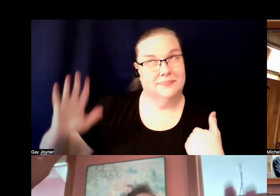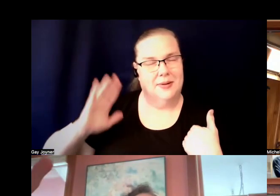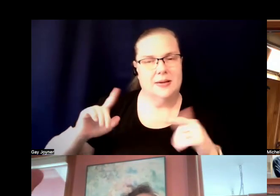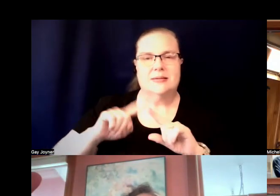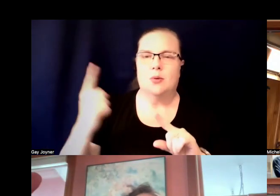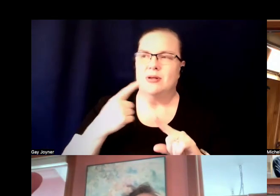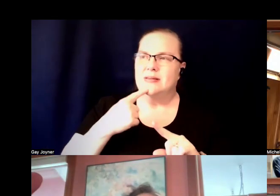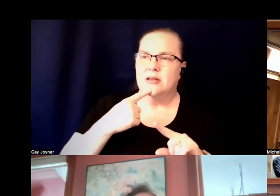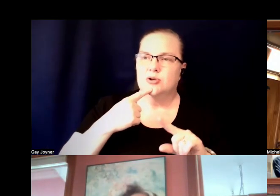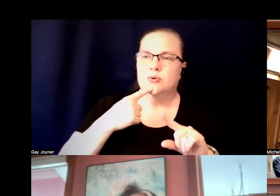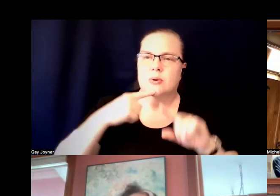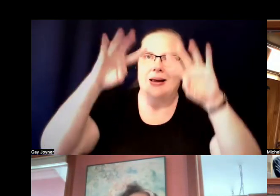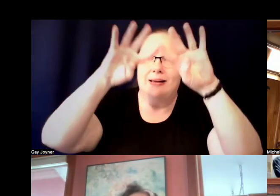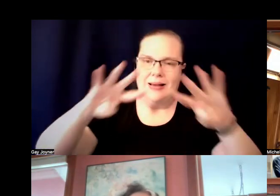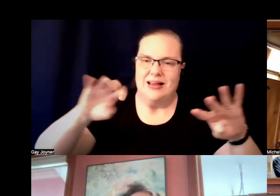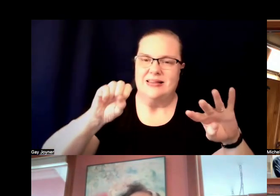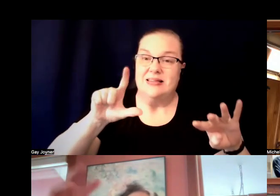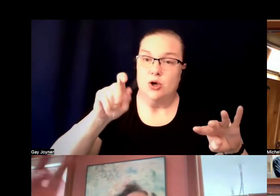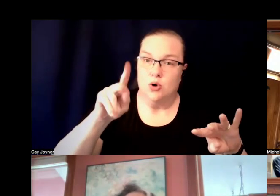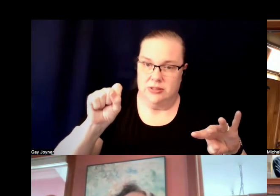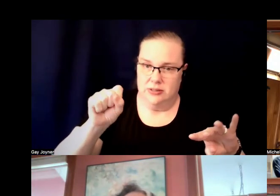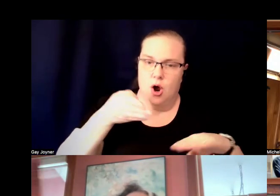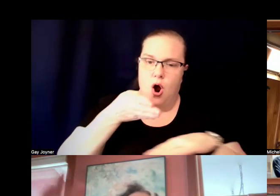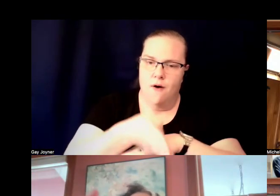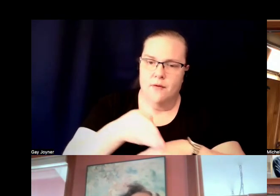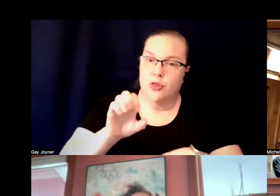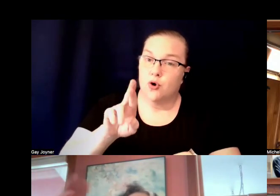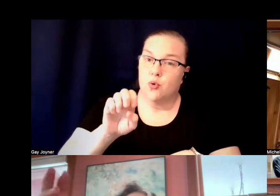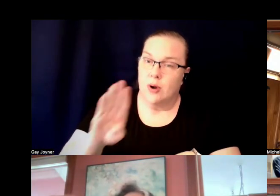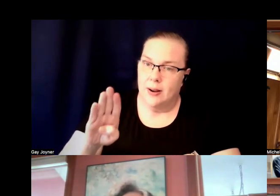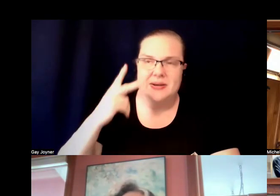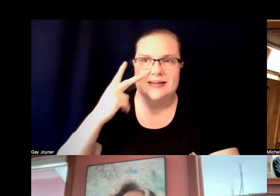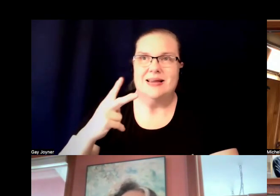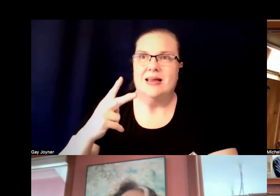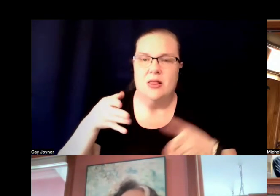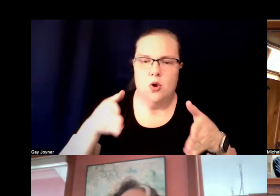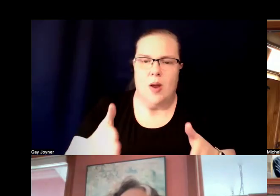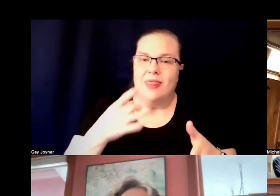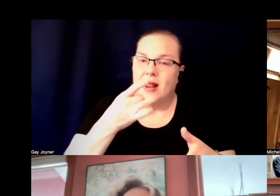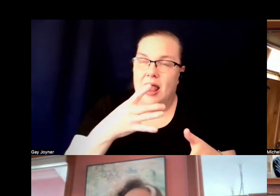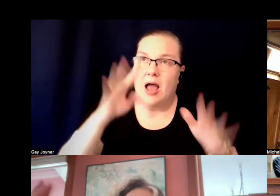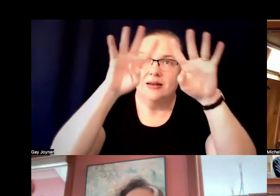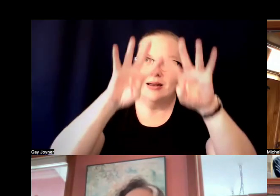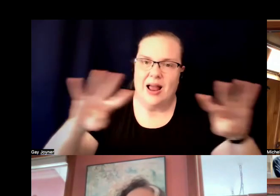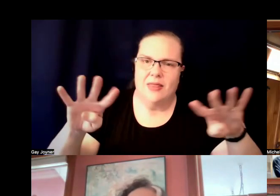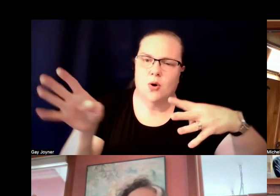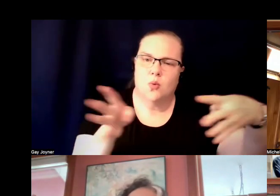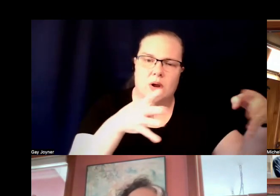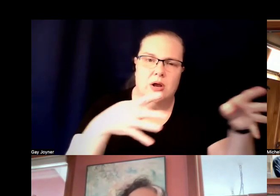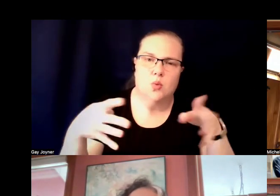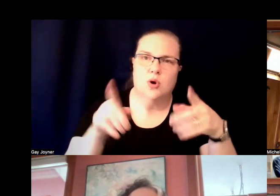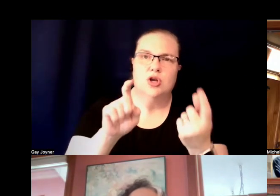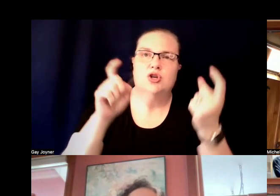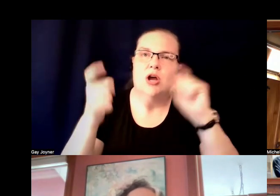silks over the bed, or the crib really, so they could see the way the light and maybe the gentle wind would change the